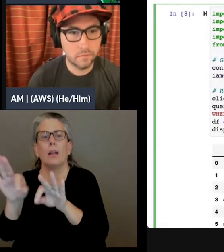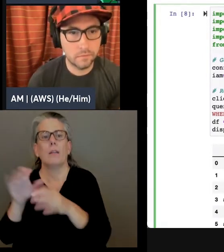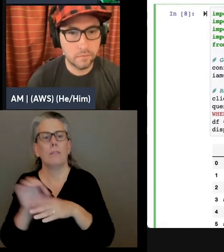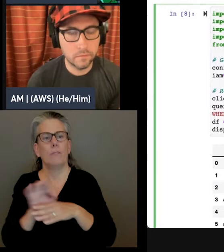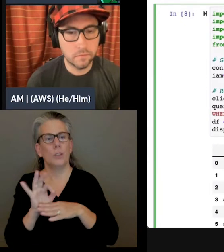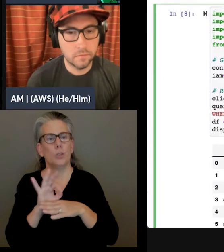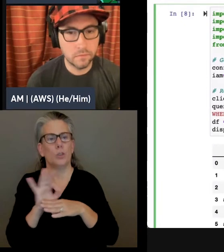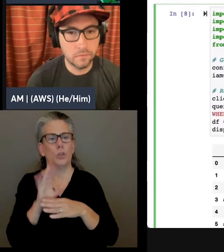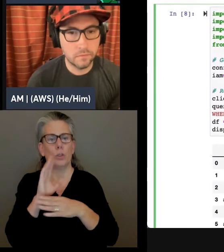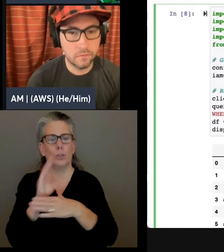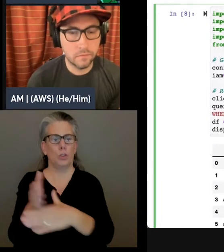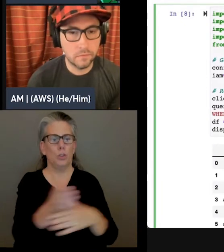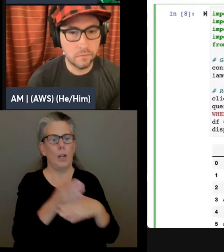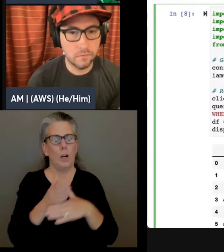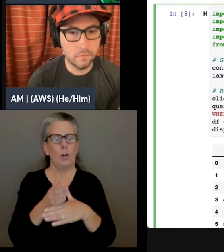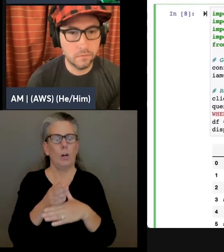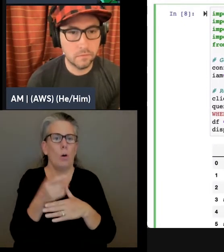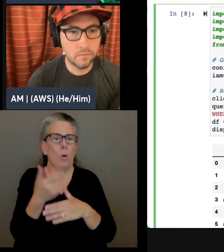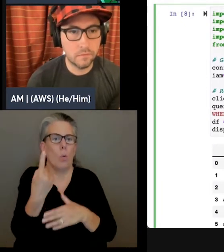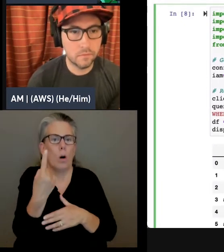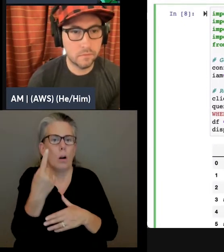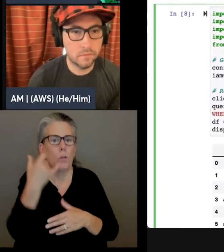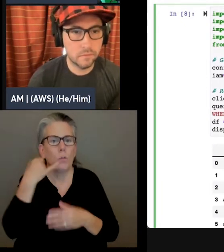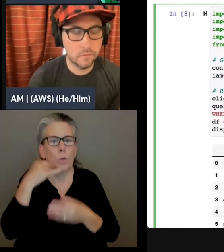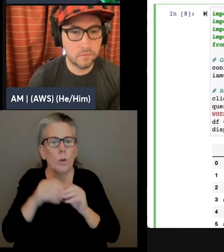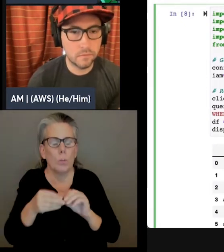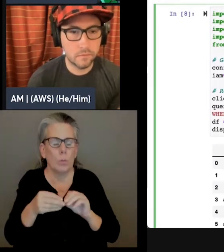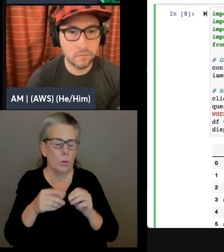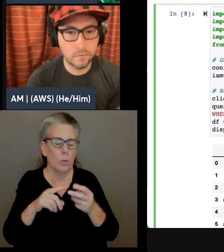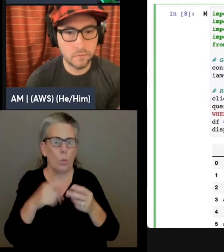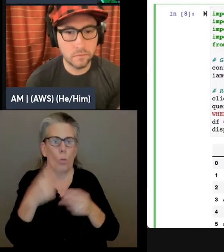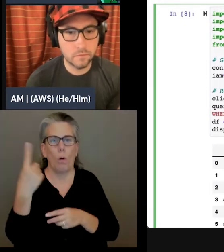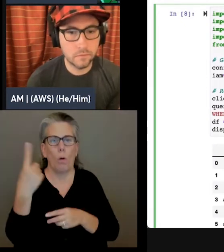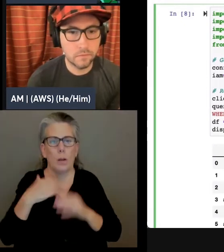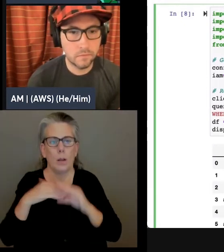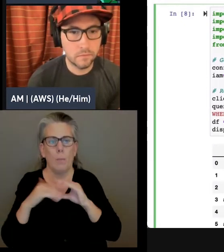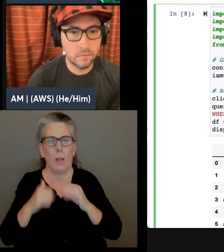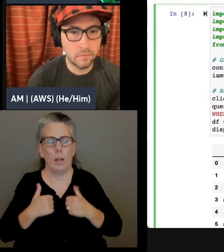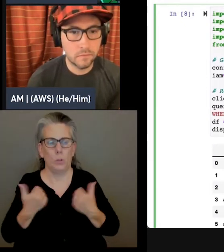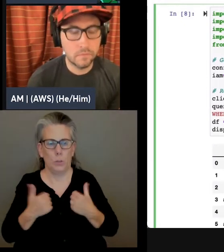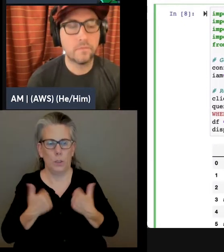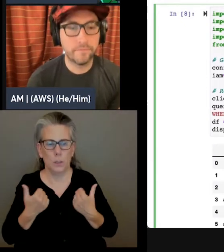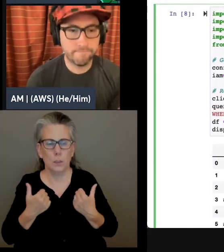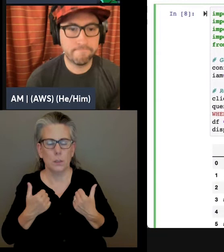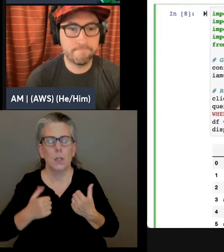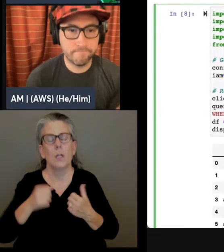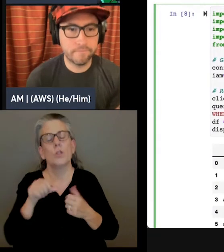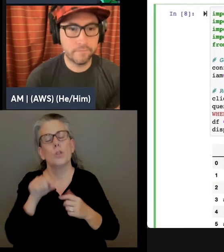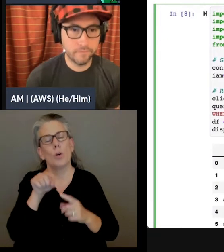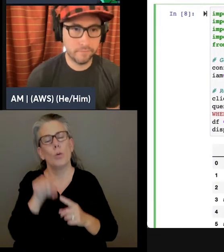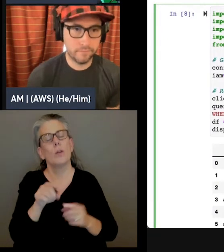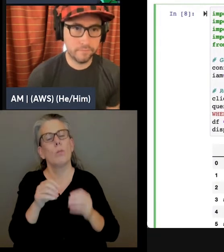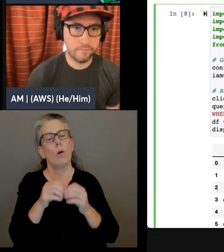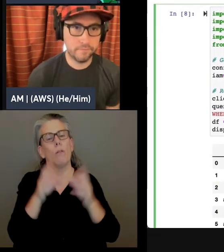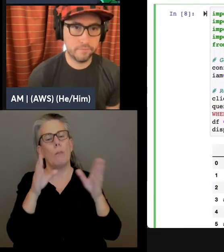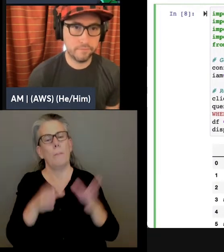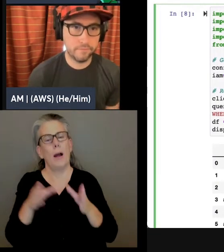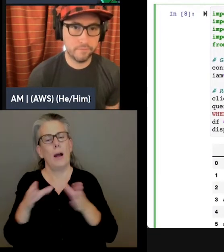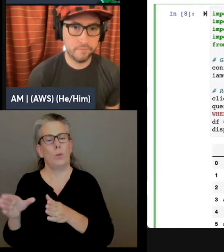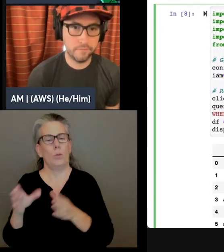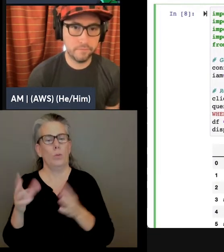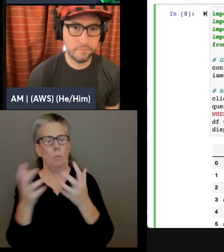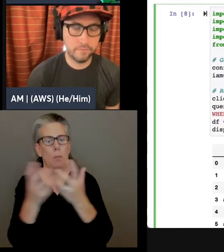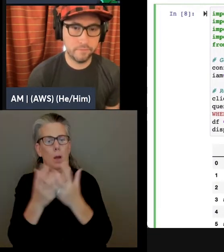a phone number, an email, things like that. So OpenCipher is very much a pattern matching language. So this sort of